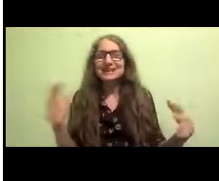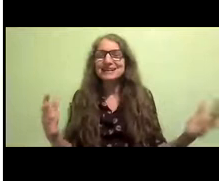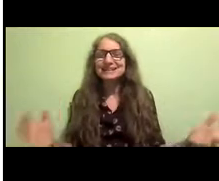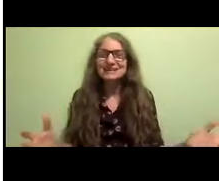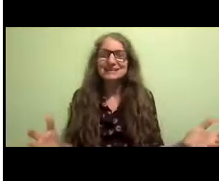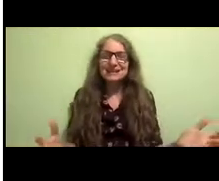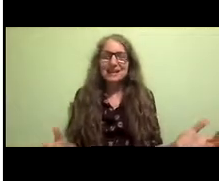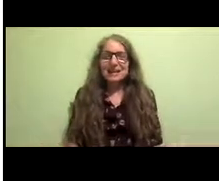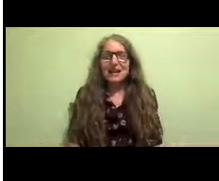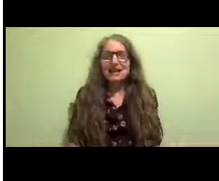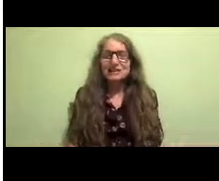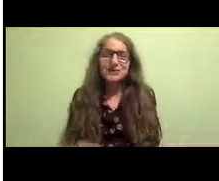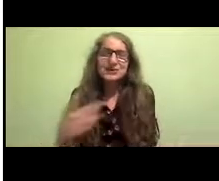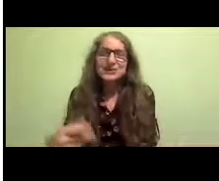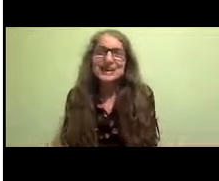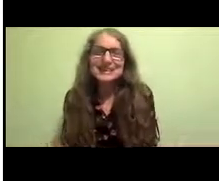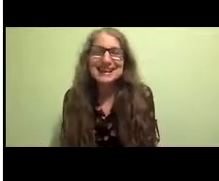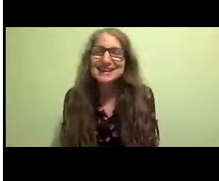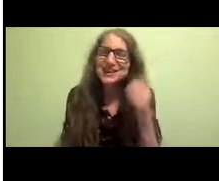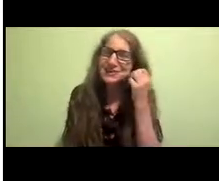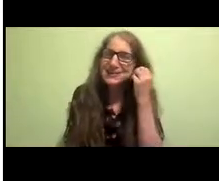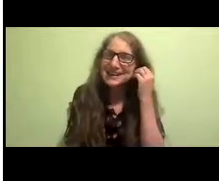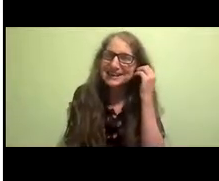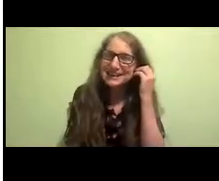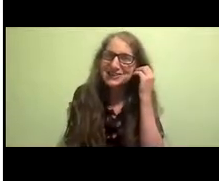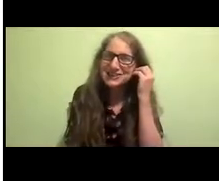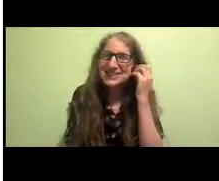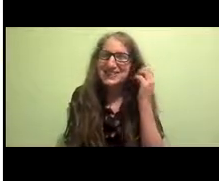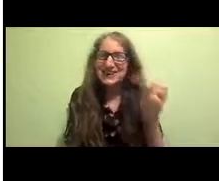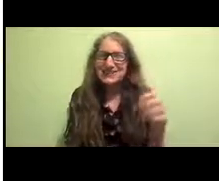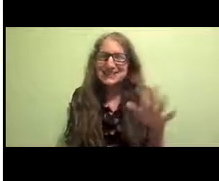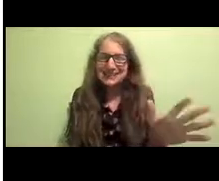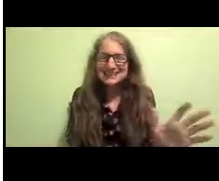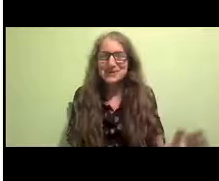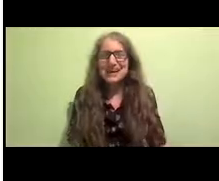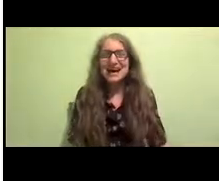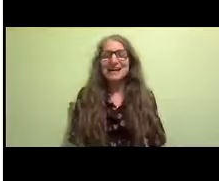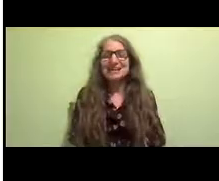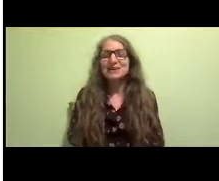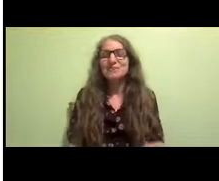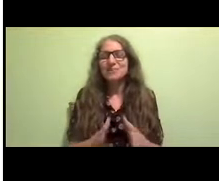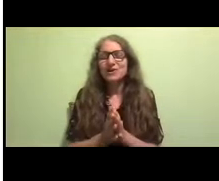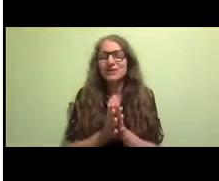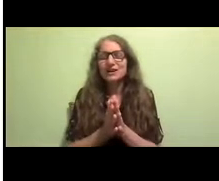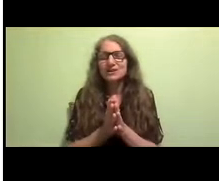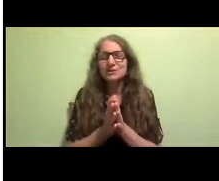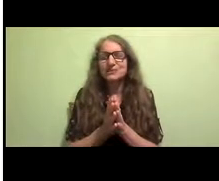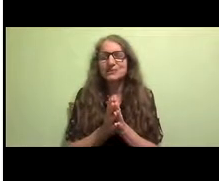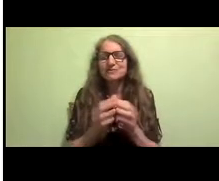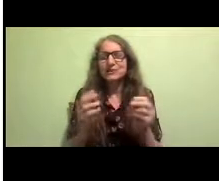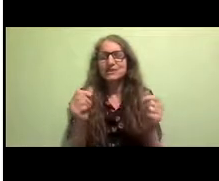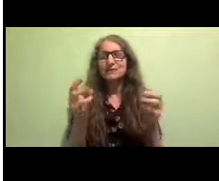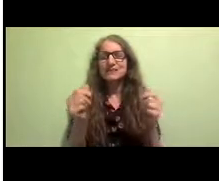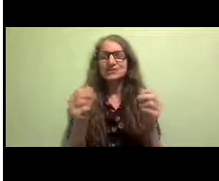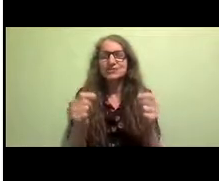holistically in a sense. And so you can do the next slide, Dominique. That's just our tickets that we had. Part of the concept was